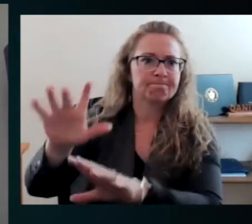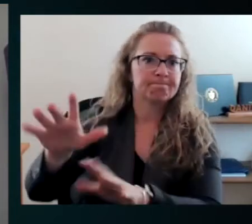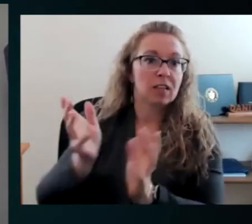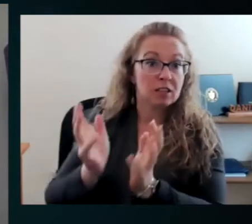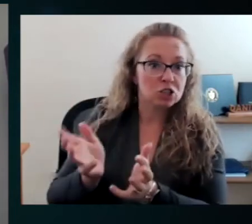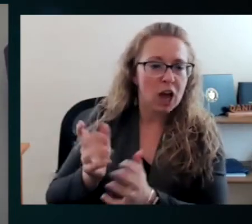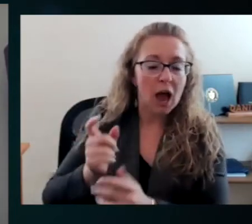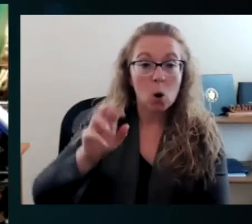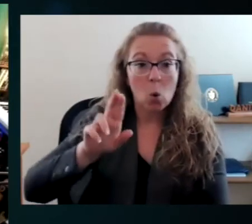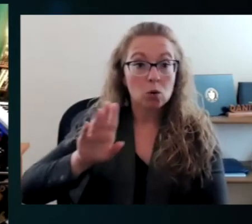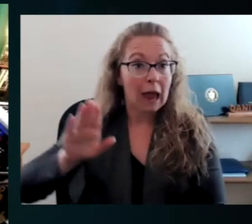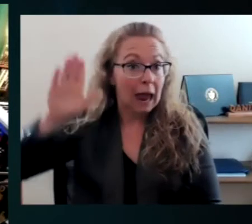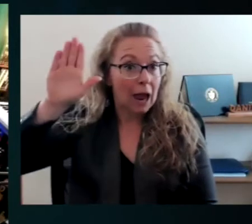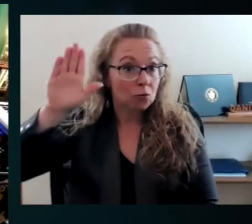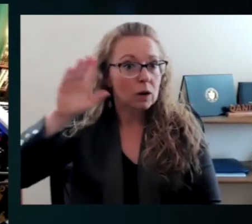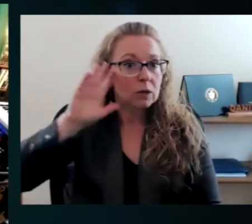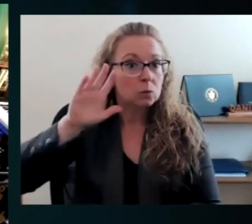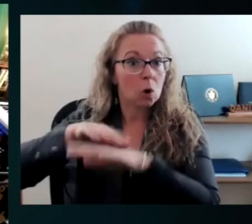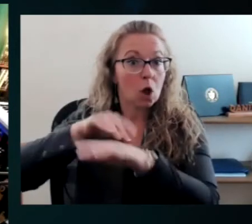hand.